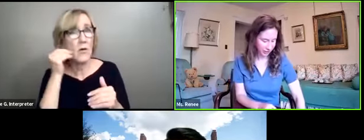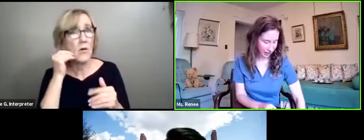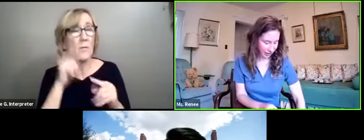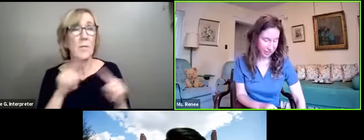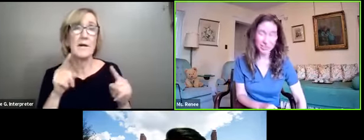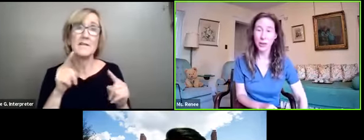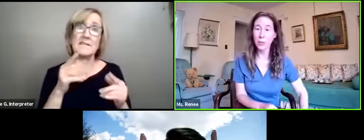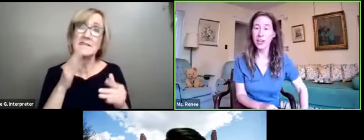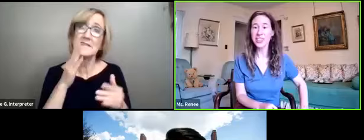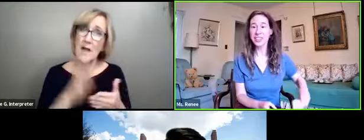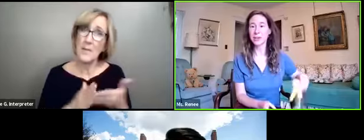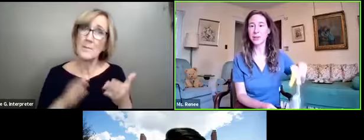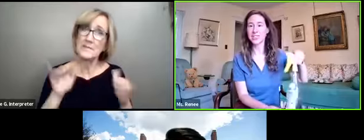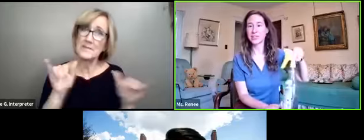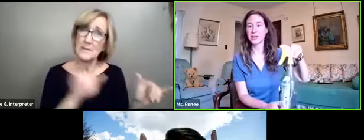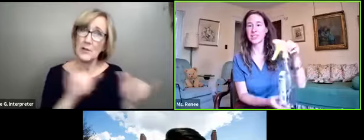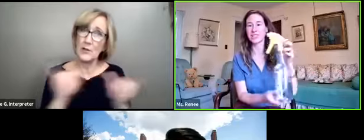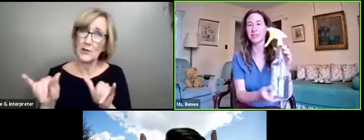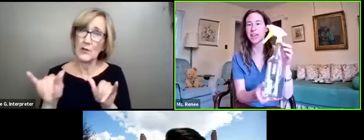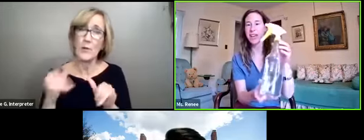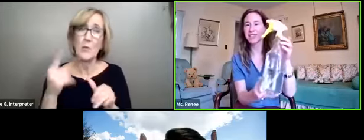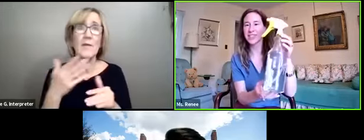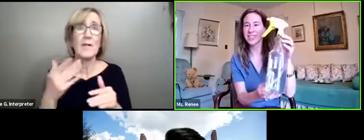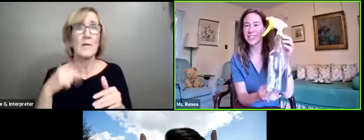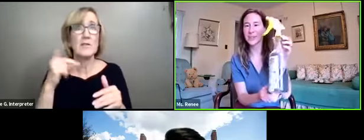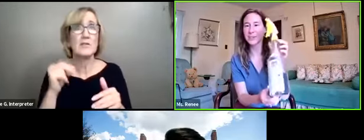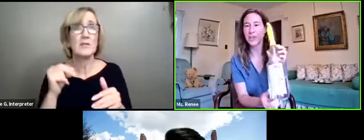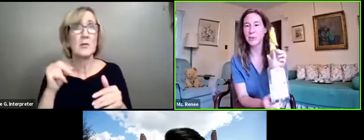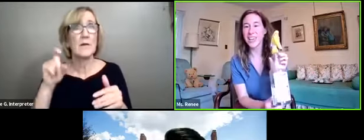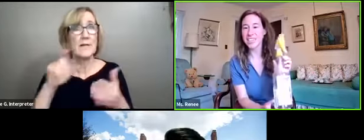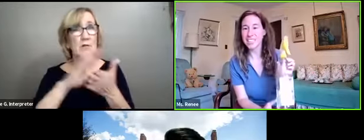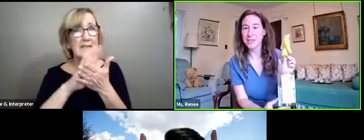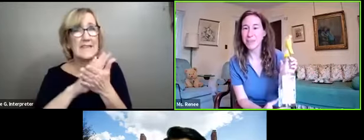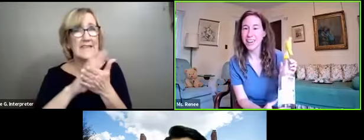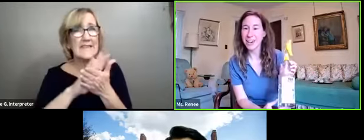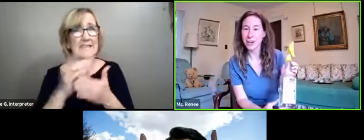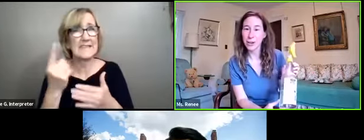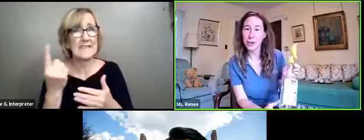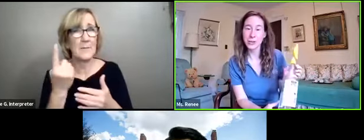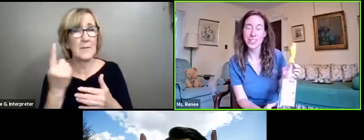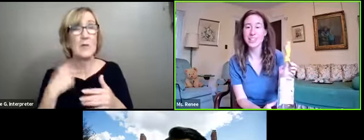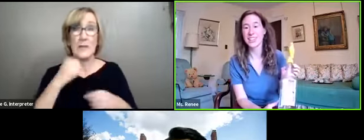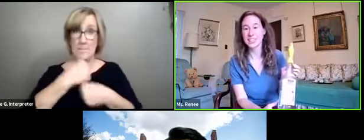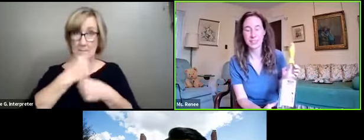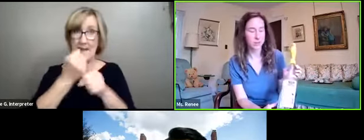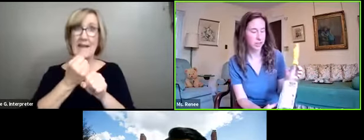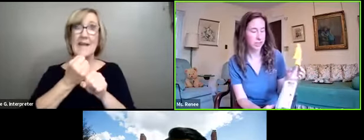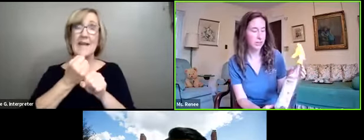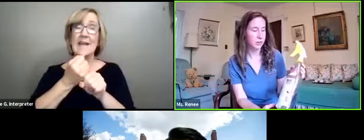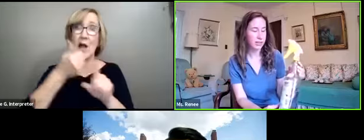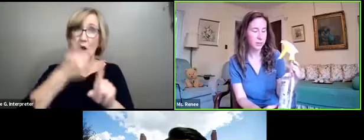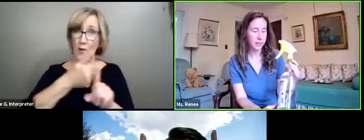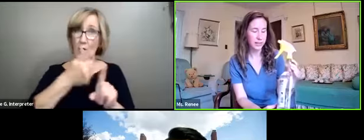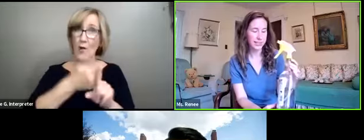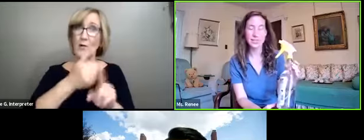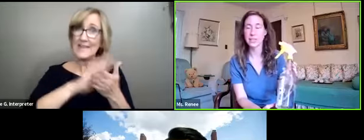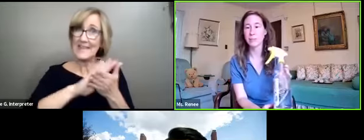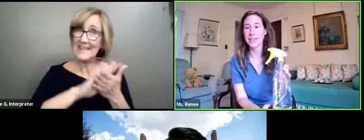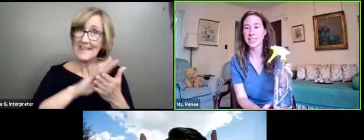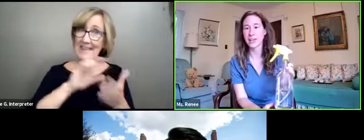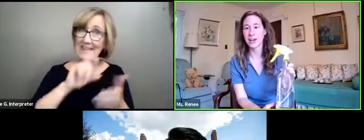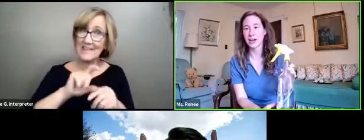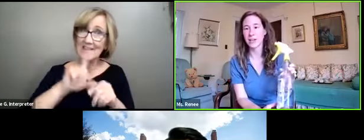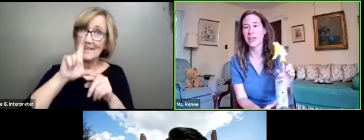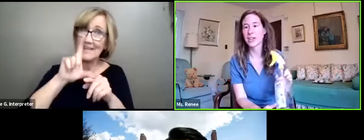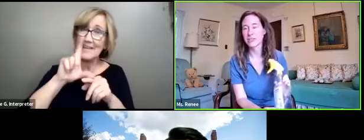too. So one thing that we do is if we have to clean something, we actually make our own cleaning solution. So this one is a